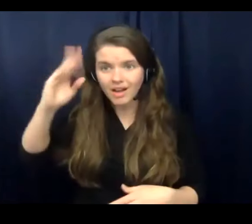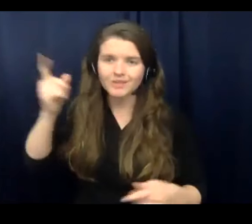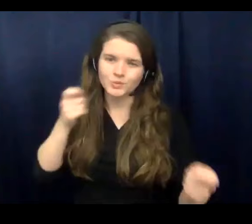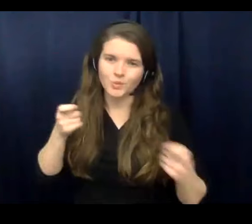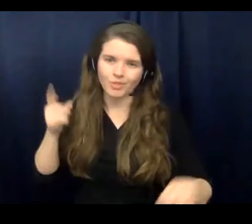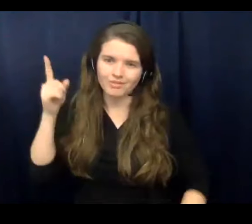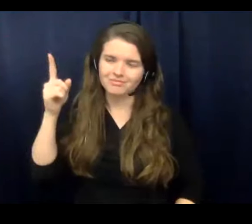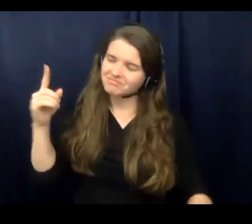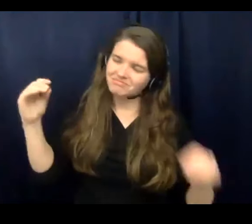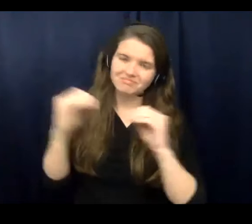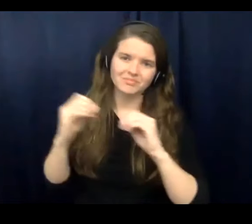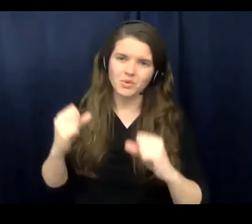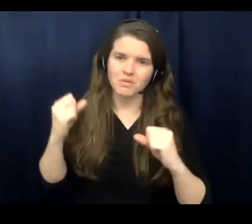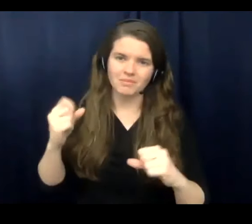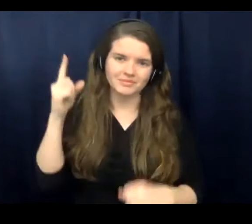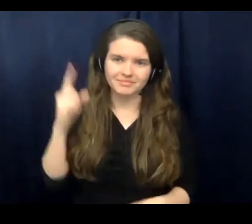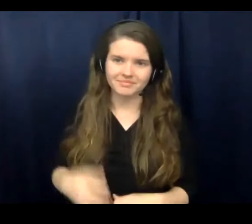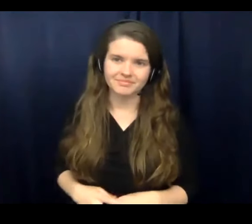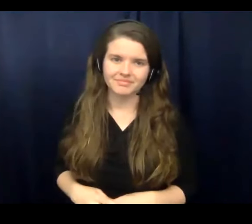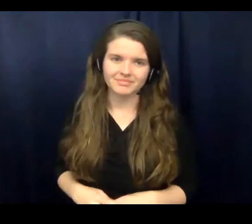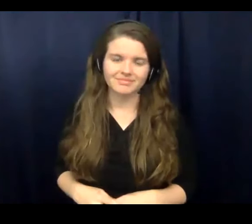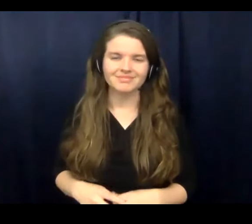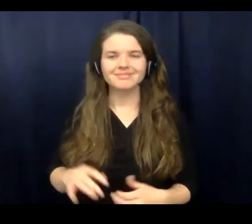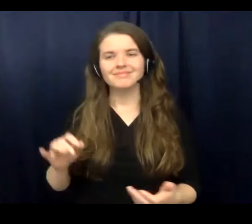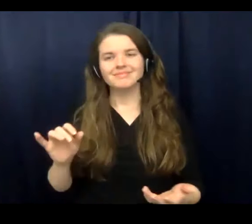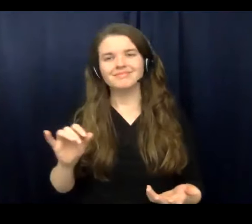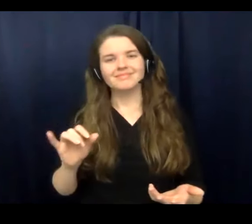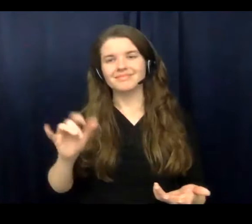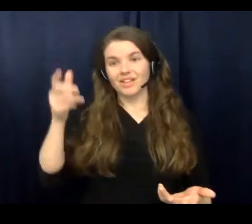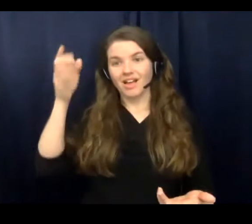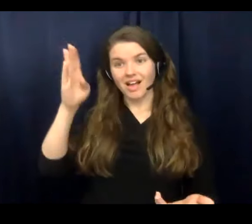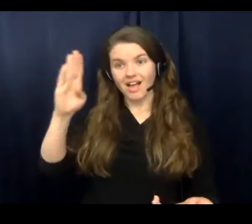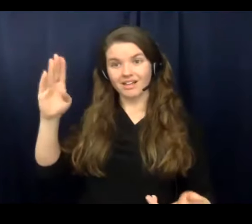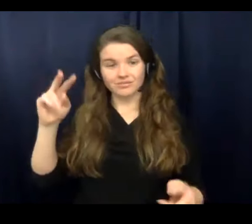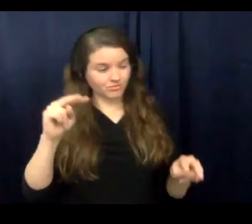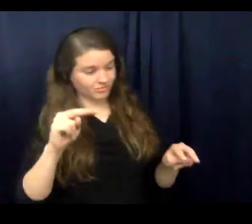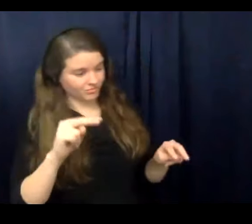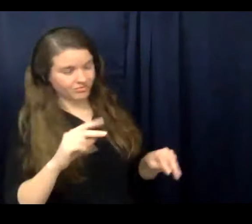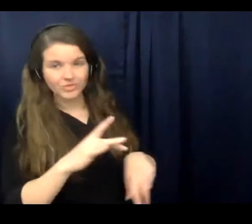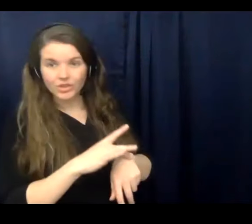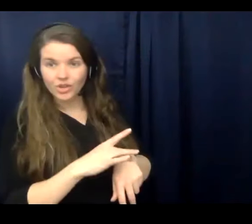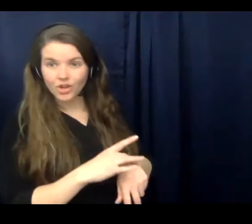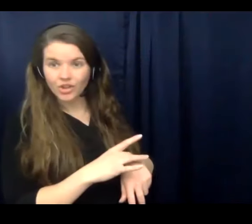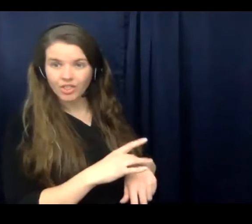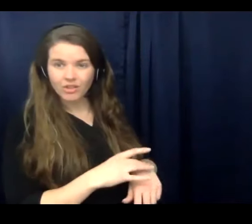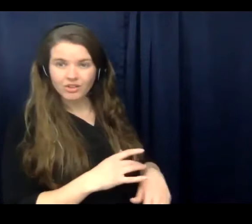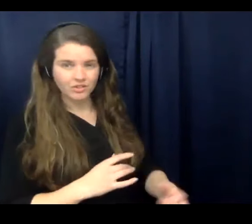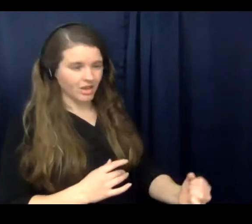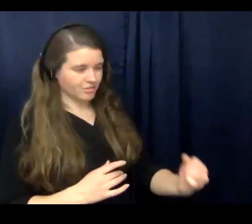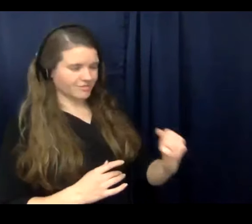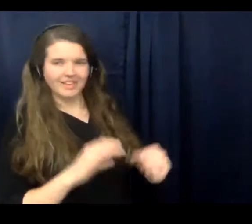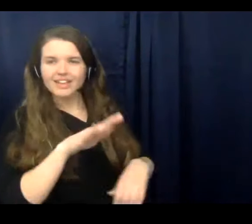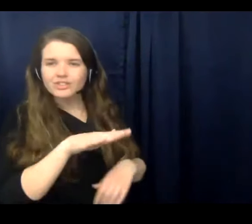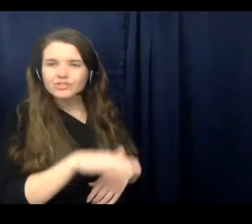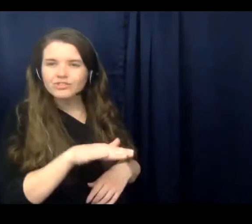powerful. And therefore, it's kind of like God looking at the earth rising up against him, like a small child who's standing in the corner of the